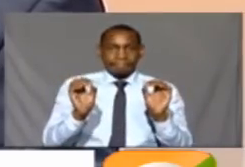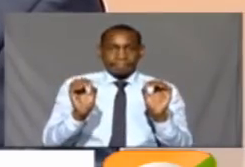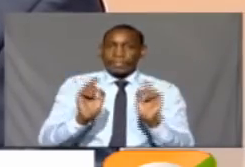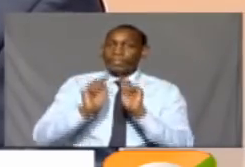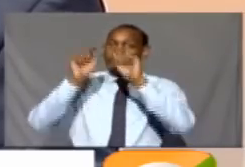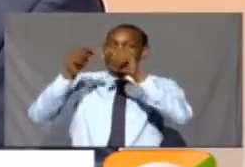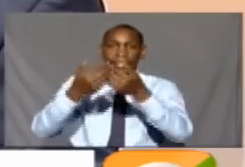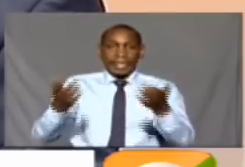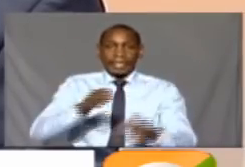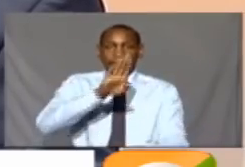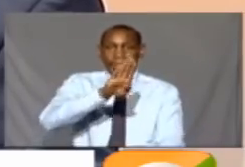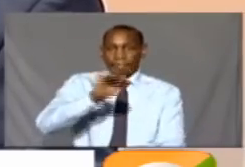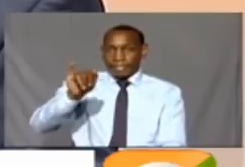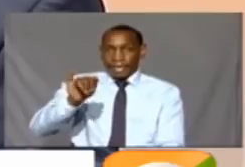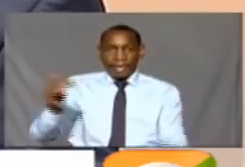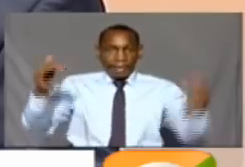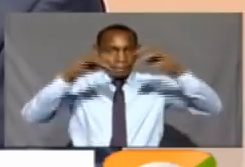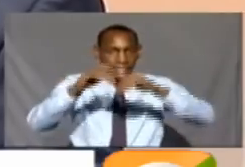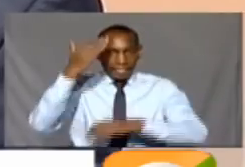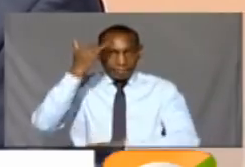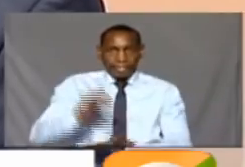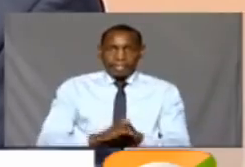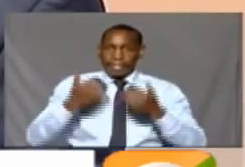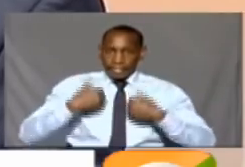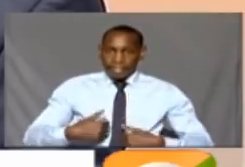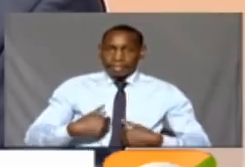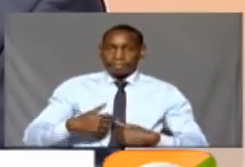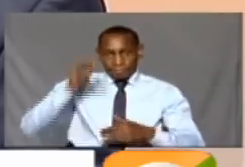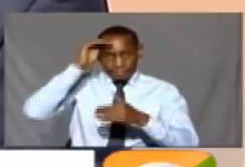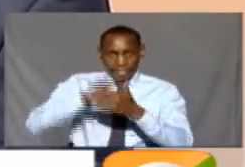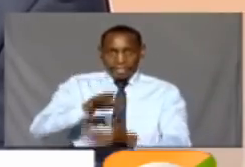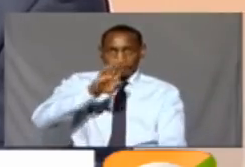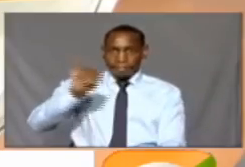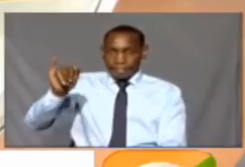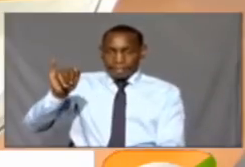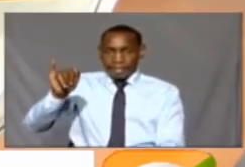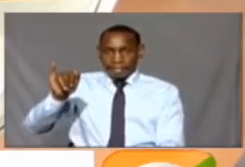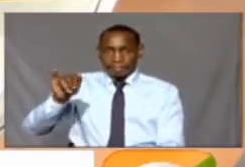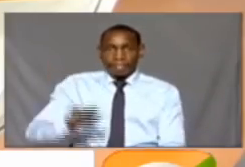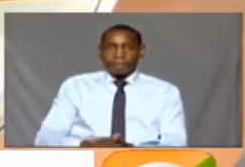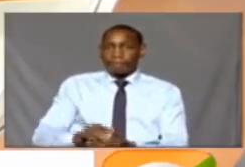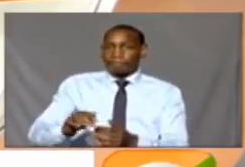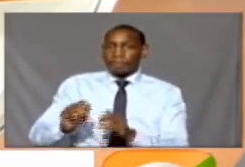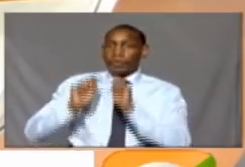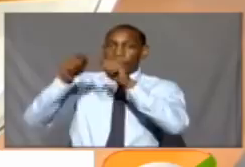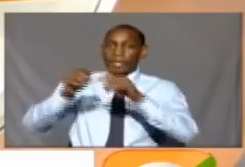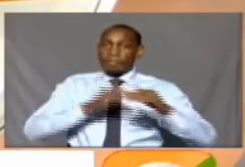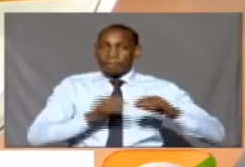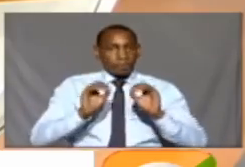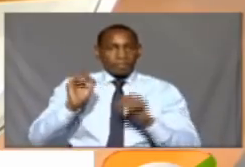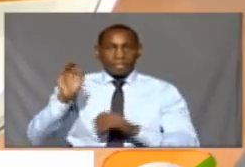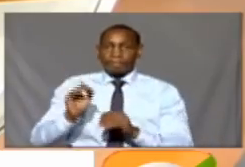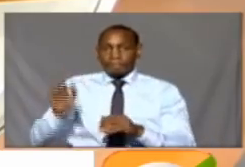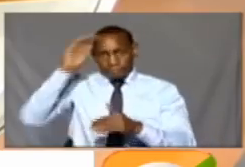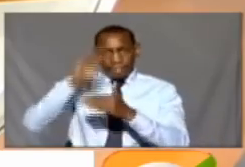attending any of the BBI meetings because I believe in BBI. And yet, a few I would days never have been in Bomas if I didn't if believe. You didn't in believe. It. And yet, a few days